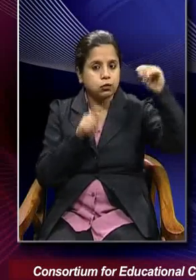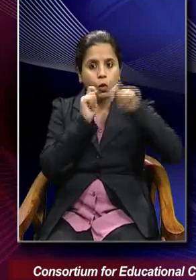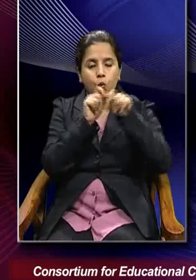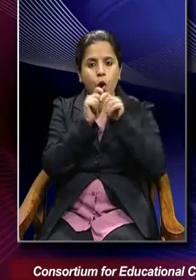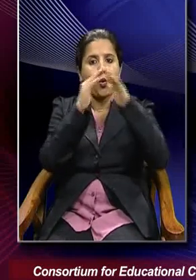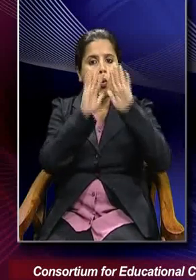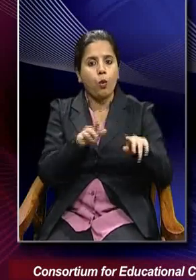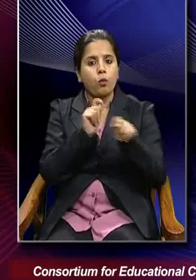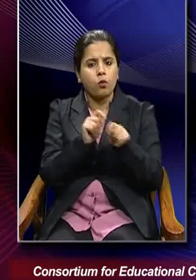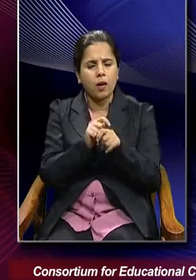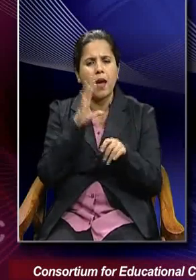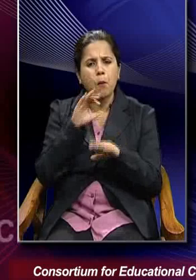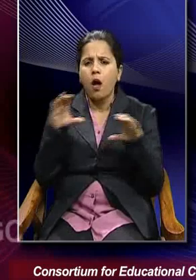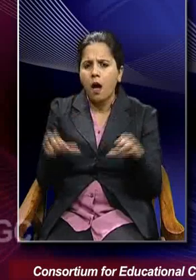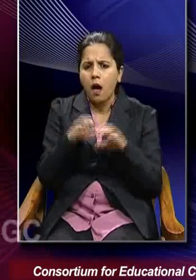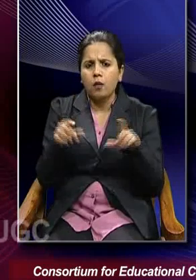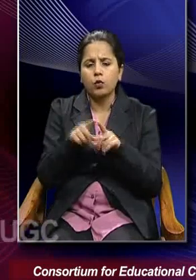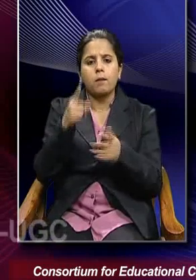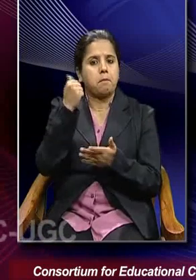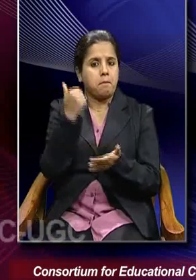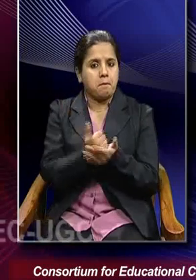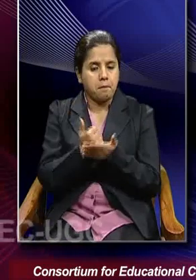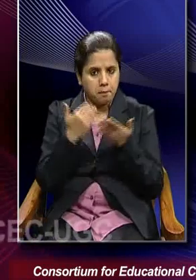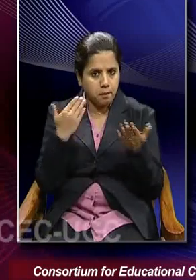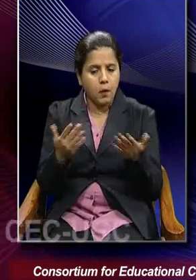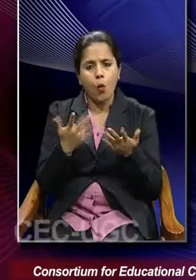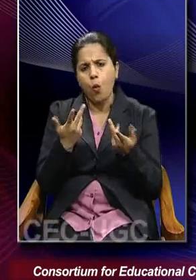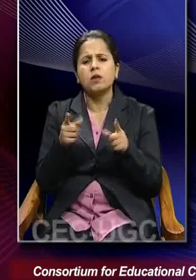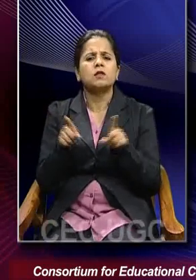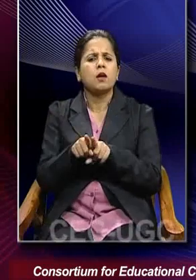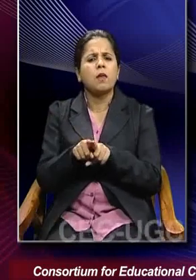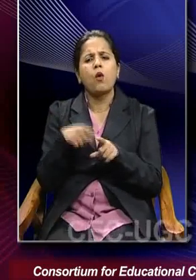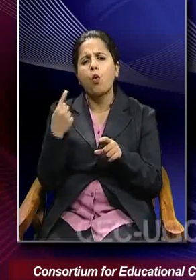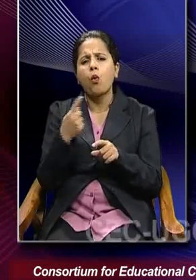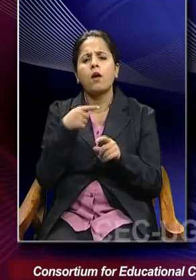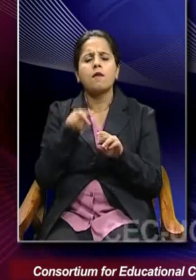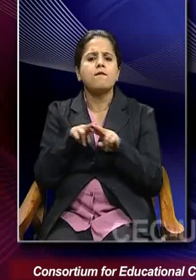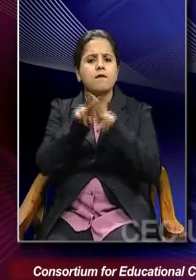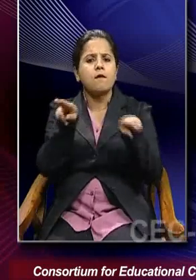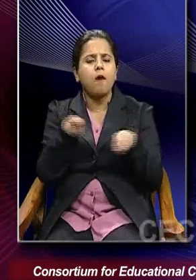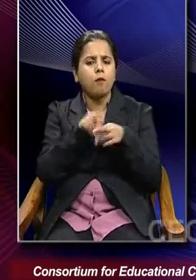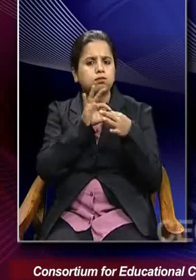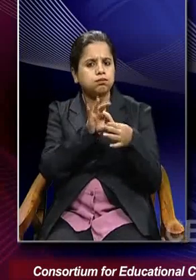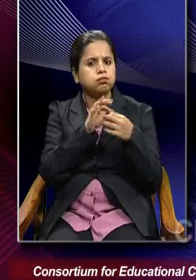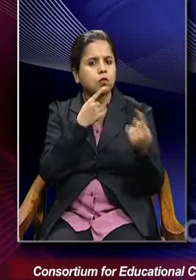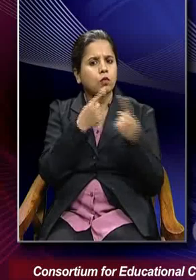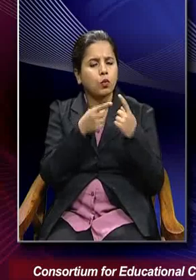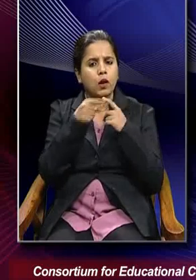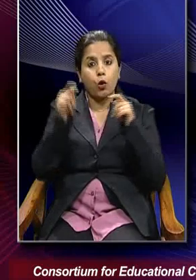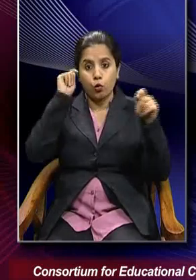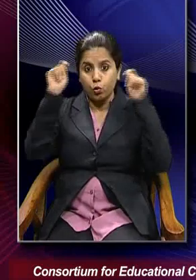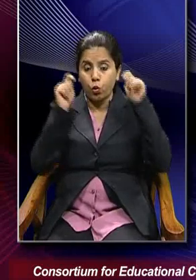important activities, the banking, and even just staying in touch with family. The role played